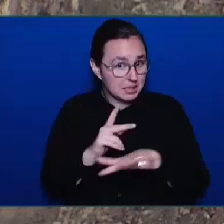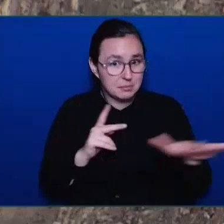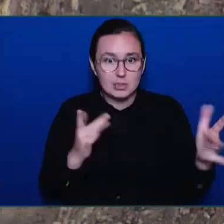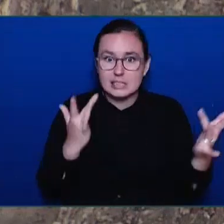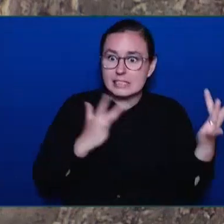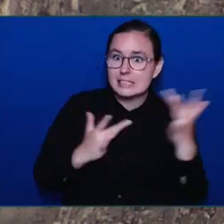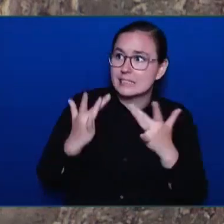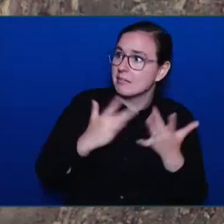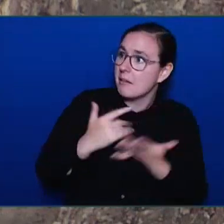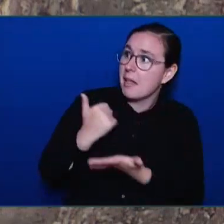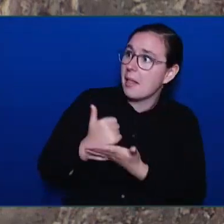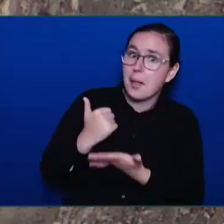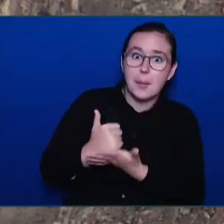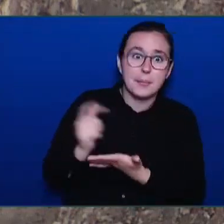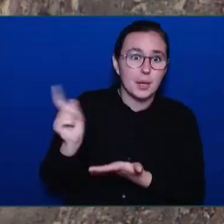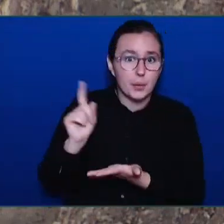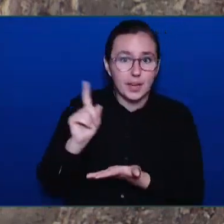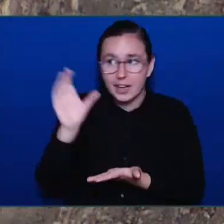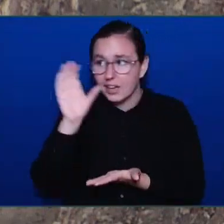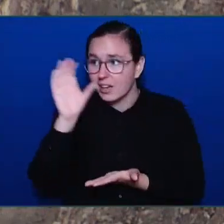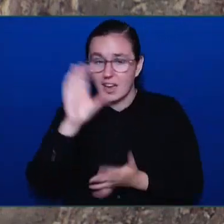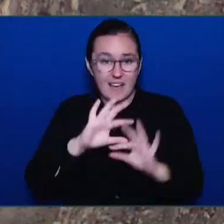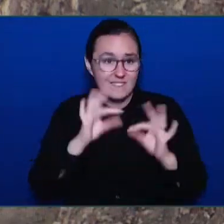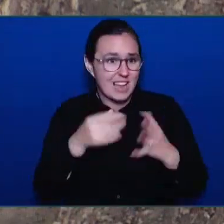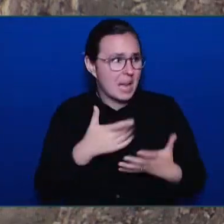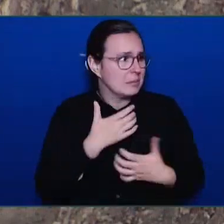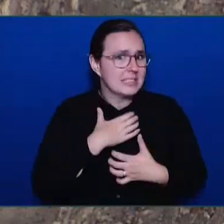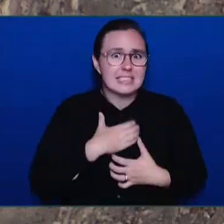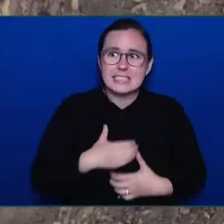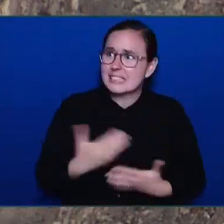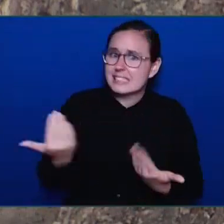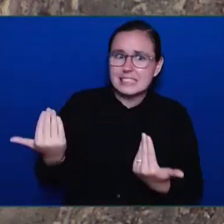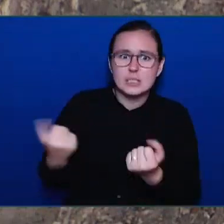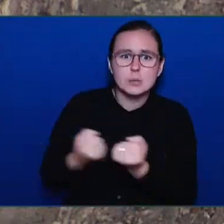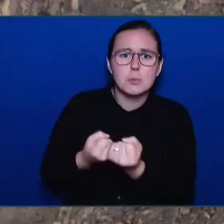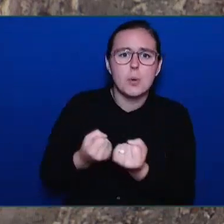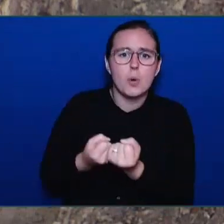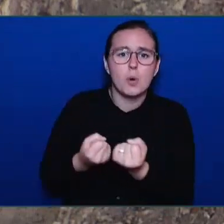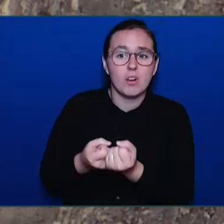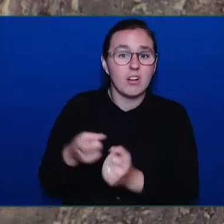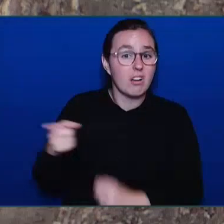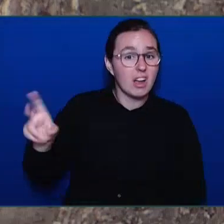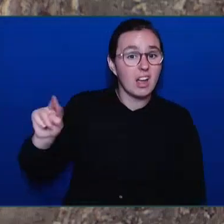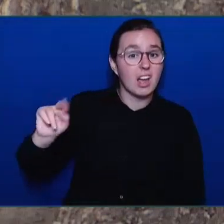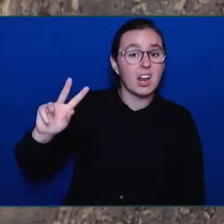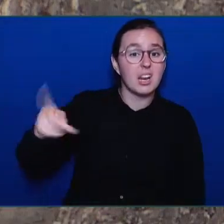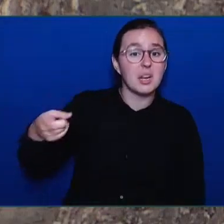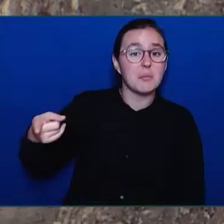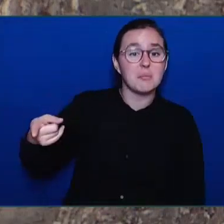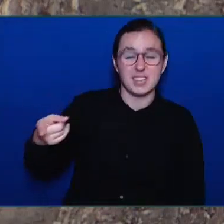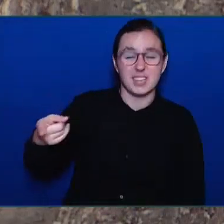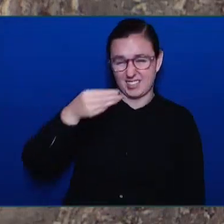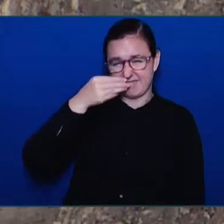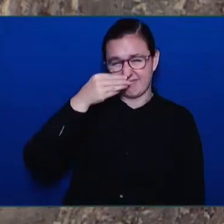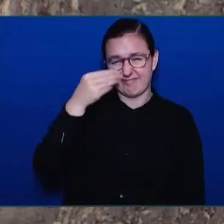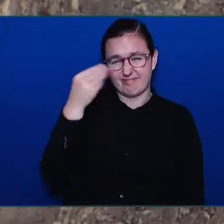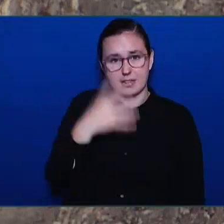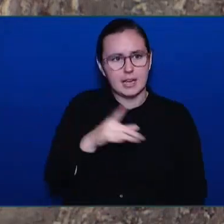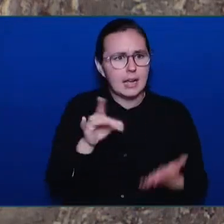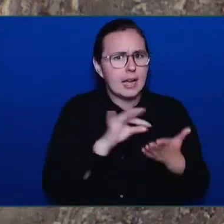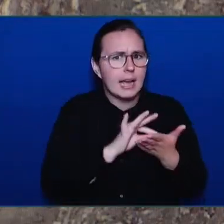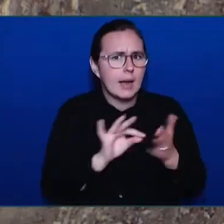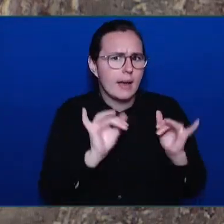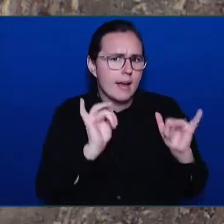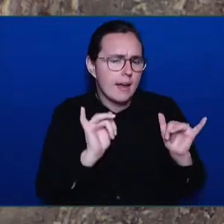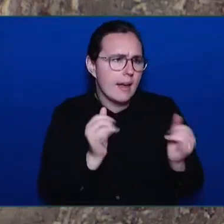acknowledges that the NDP don't even track the funded beds that are available, nor do they know what outcomes they're getting from any of the investments